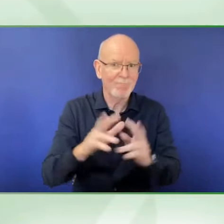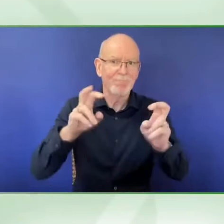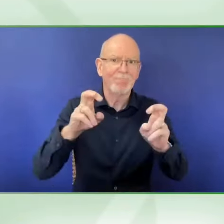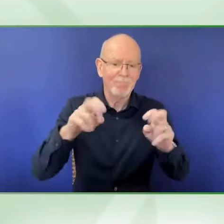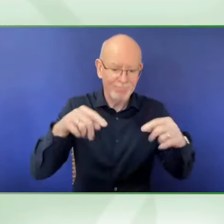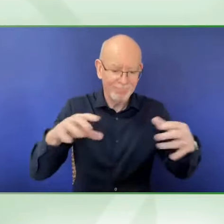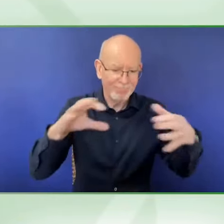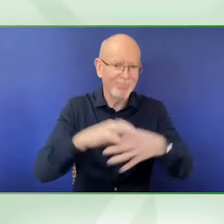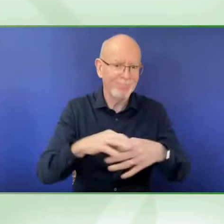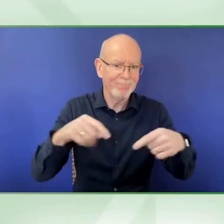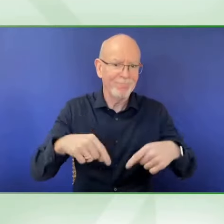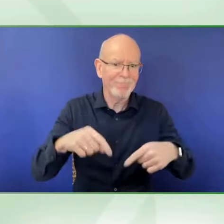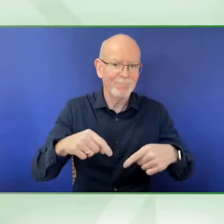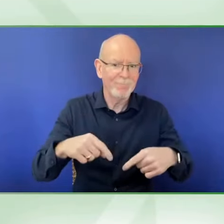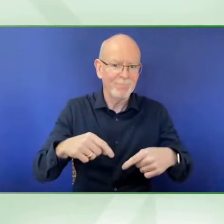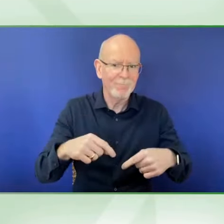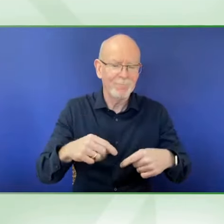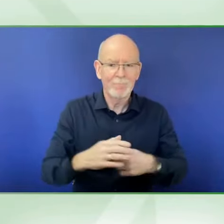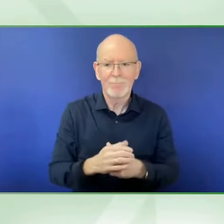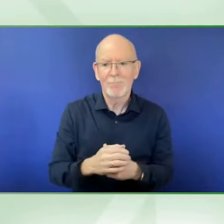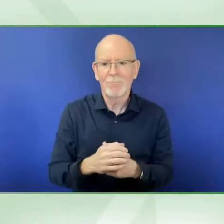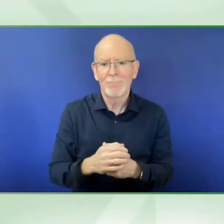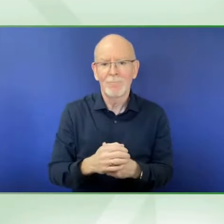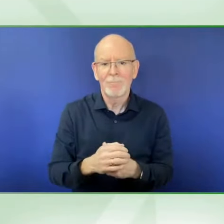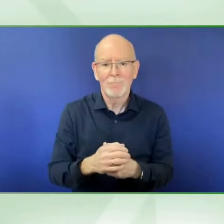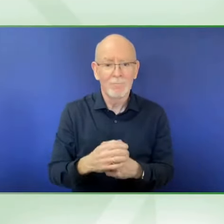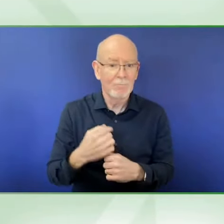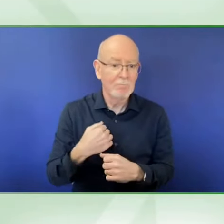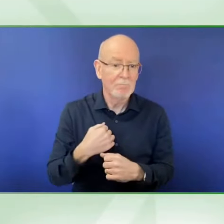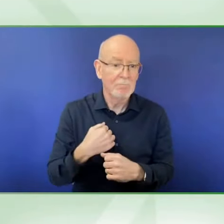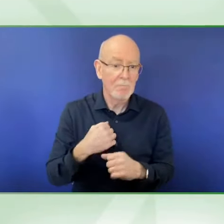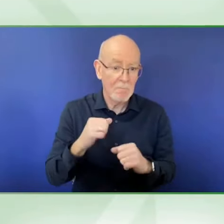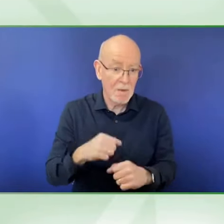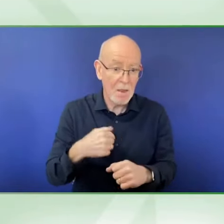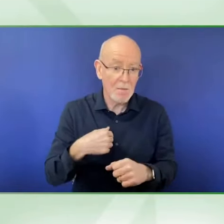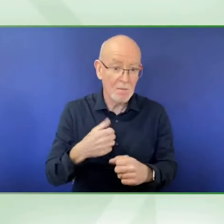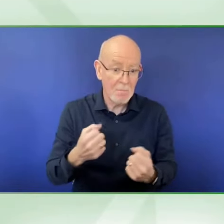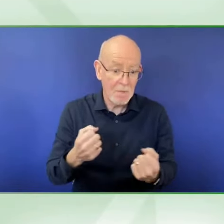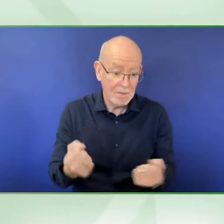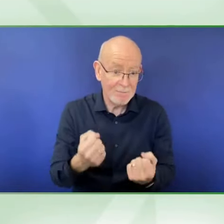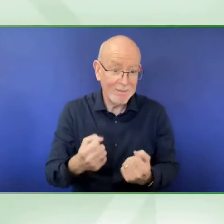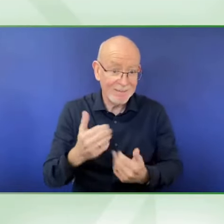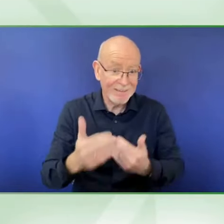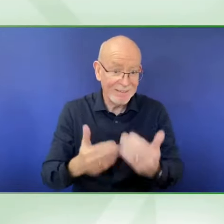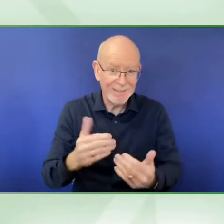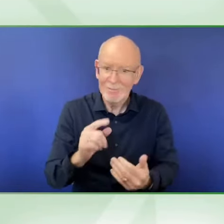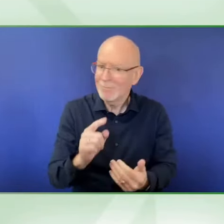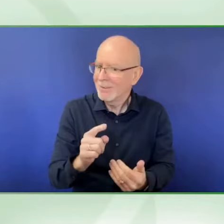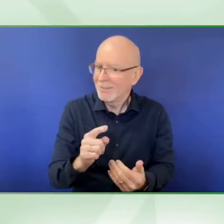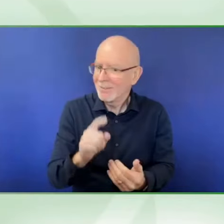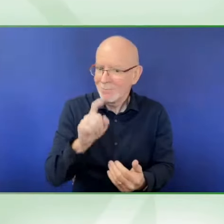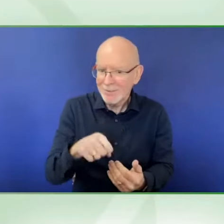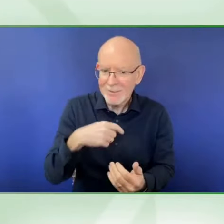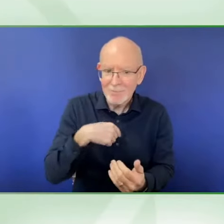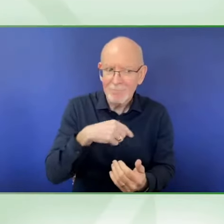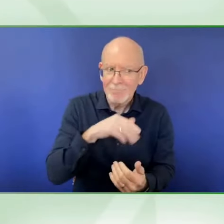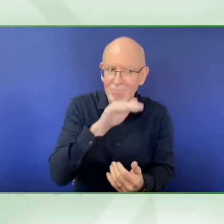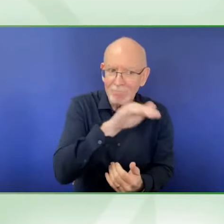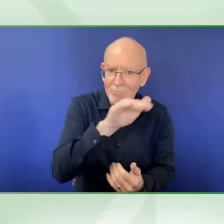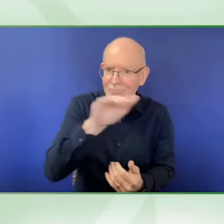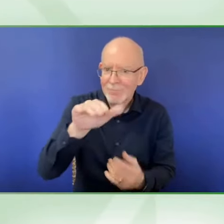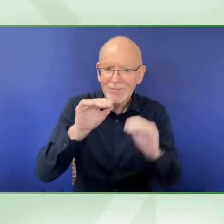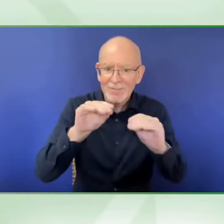we did some workshops to train them to carry out the activities. So that's how you spread